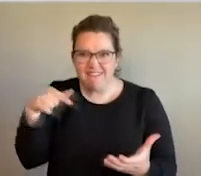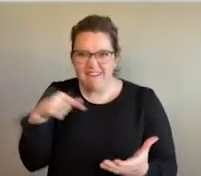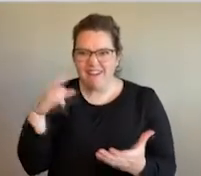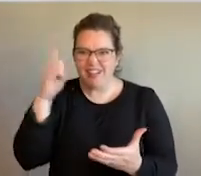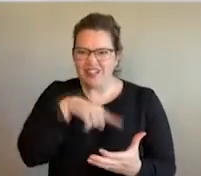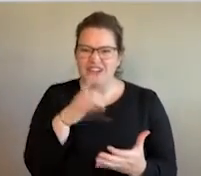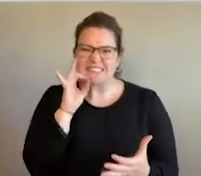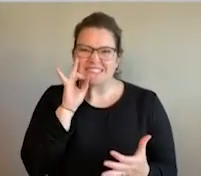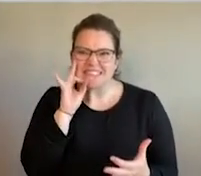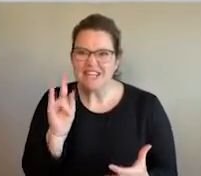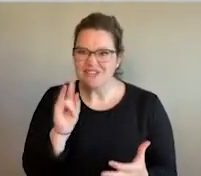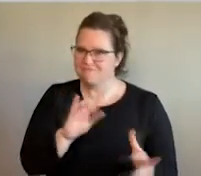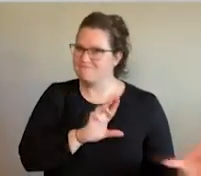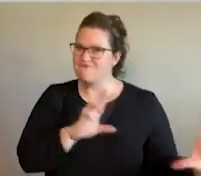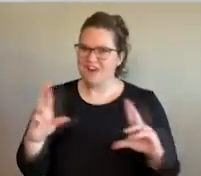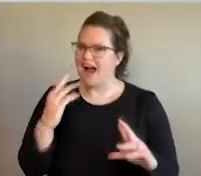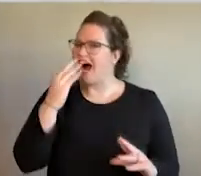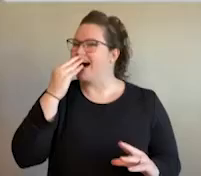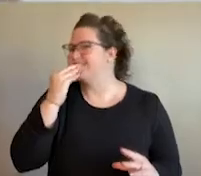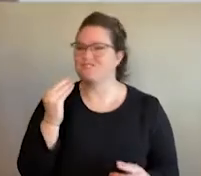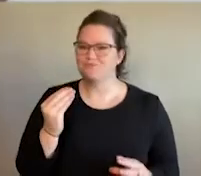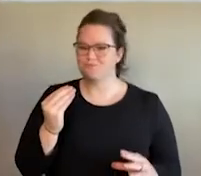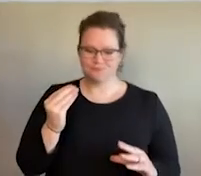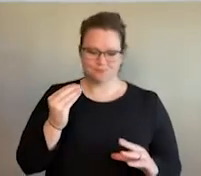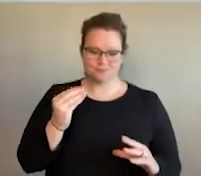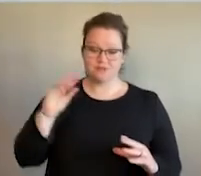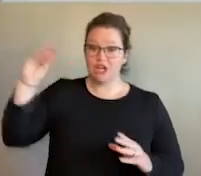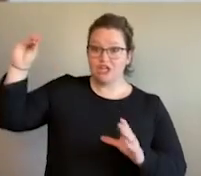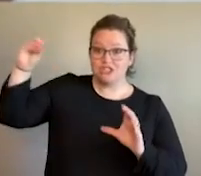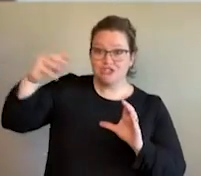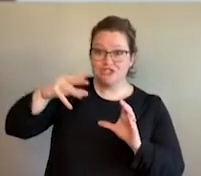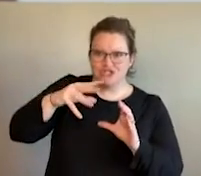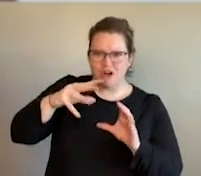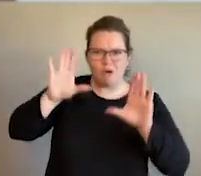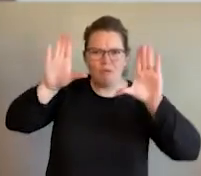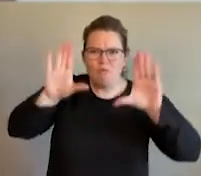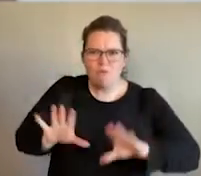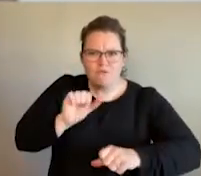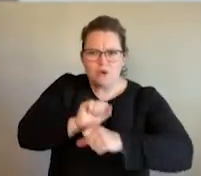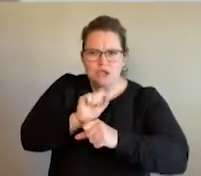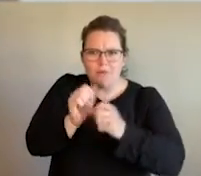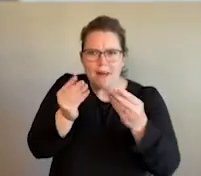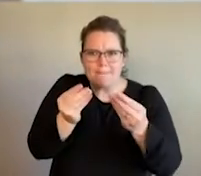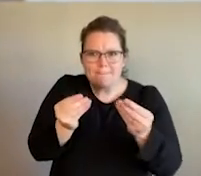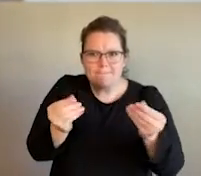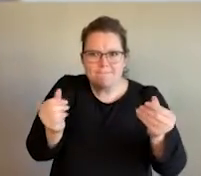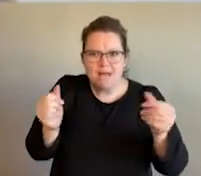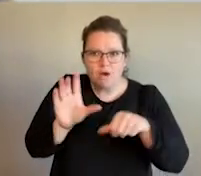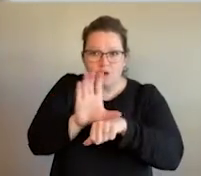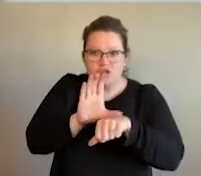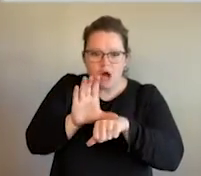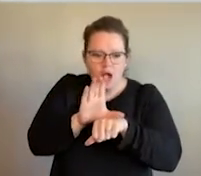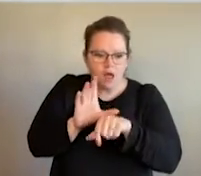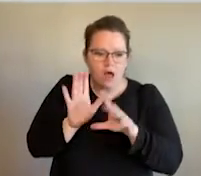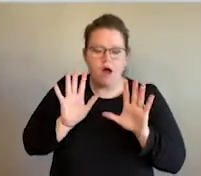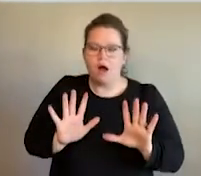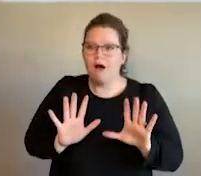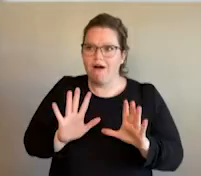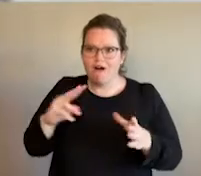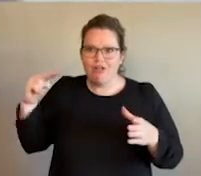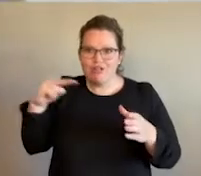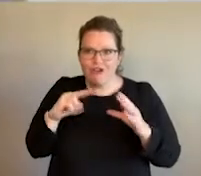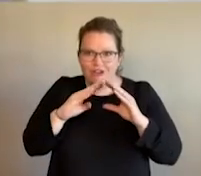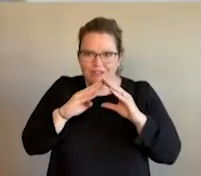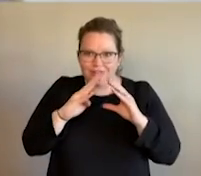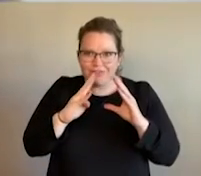this looks? I can't wait to bite into it. The sun has done an incredible job of melting the chocolate. Just look how it